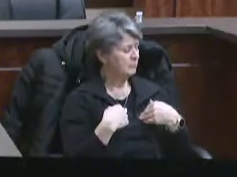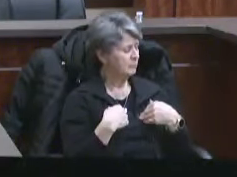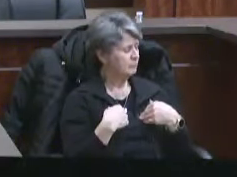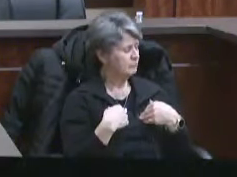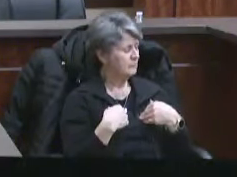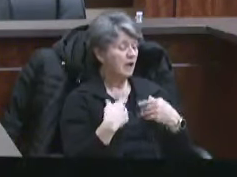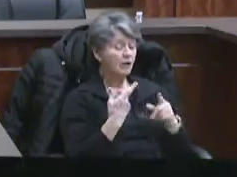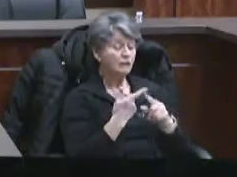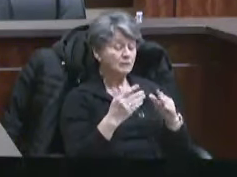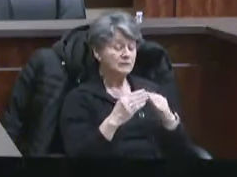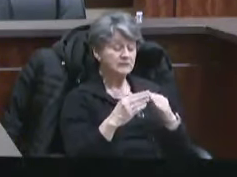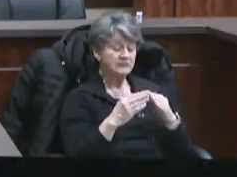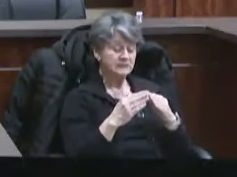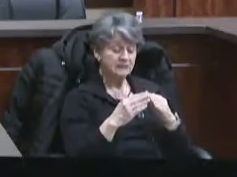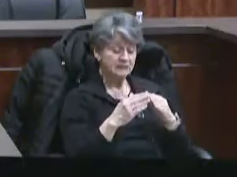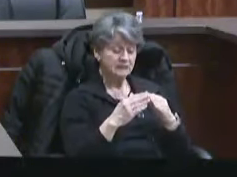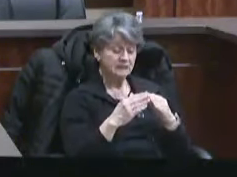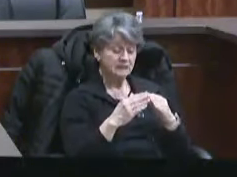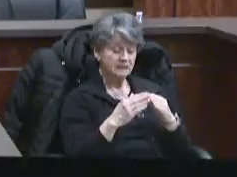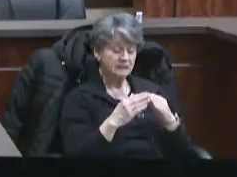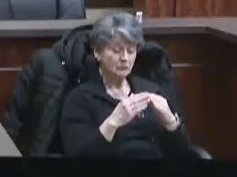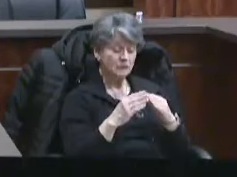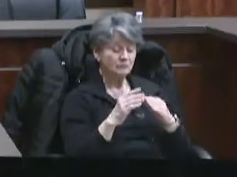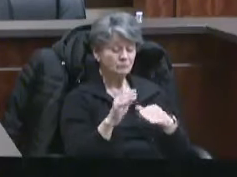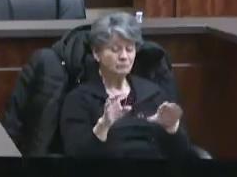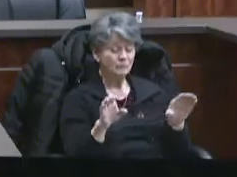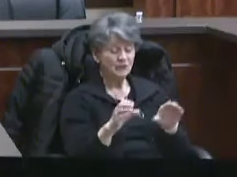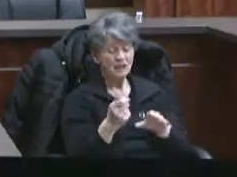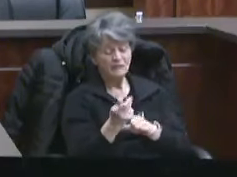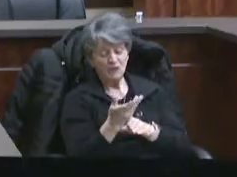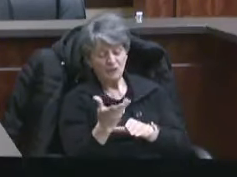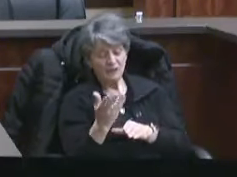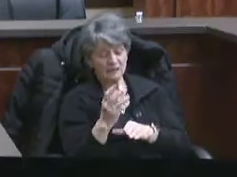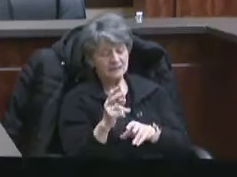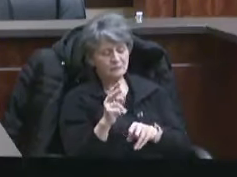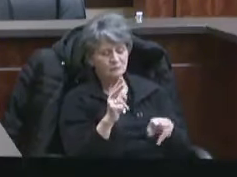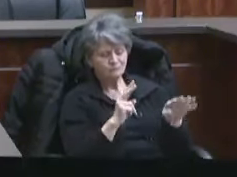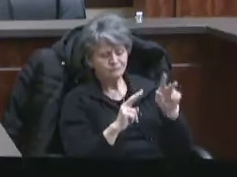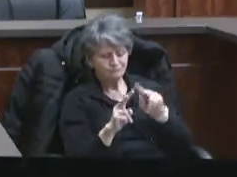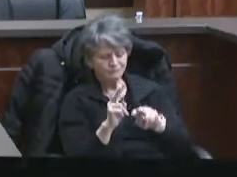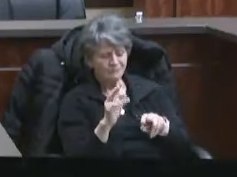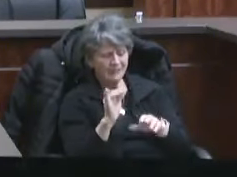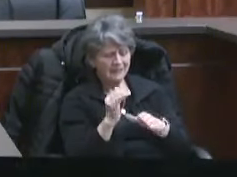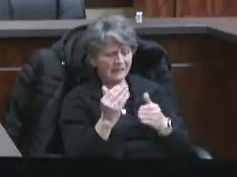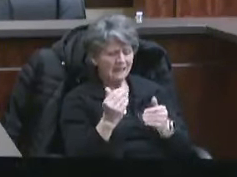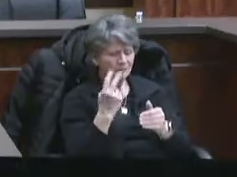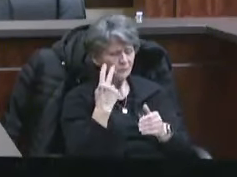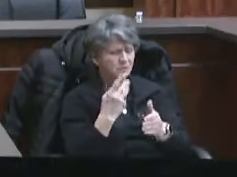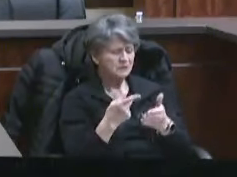from the city standpoint, we were able to do a few things. We're looking at that now to see what we did last time,